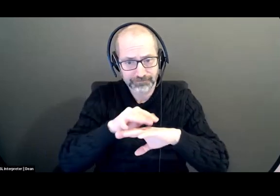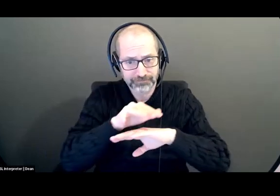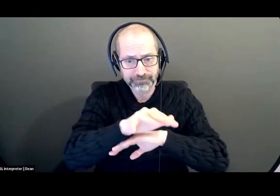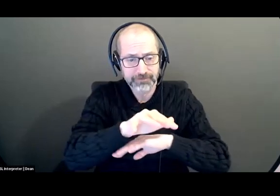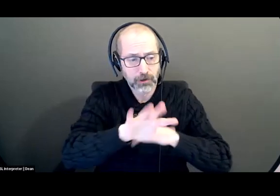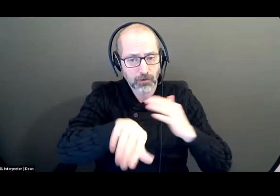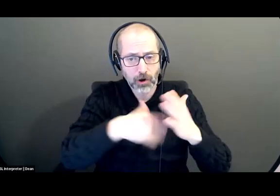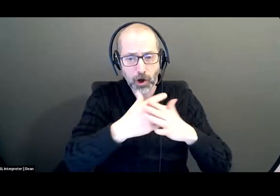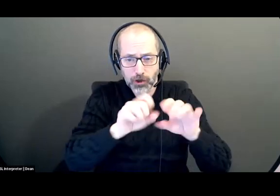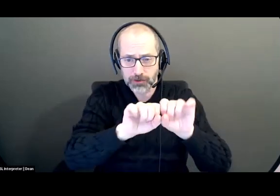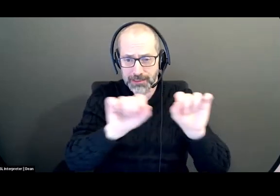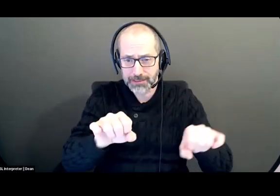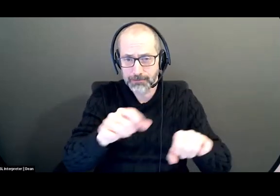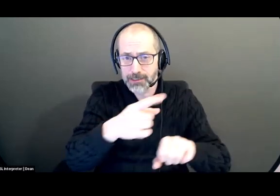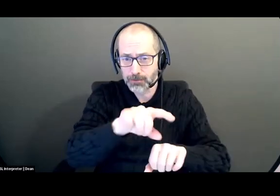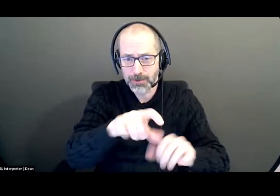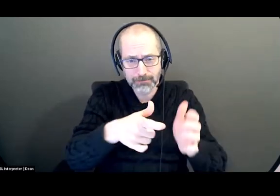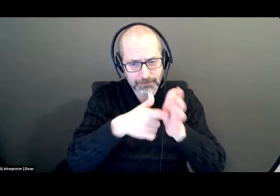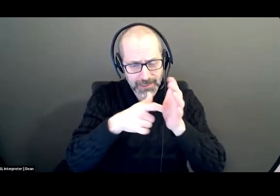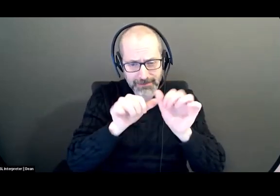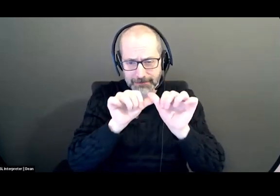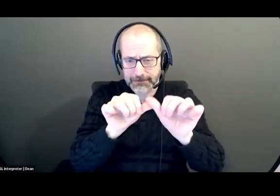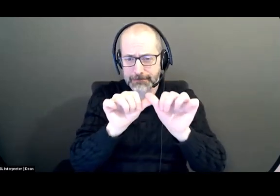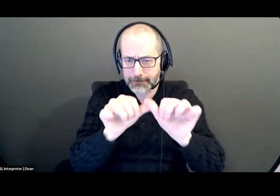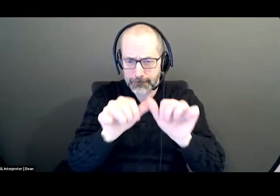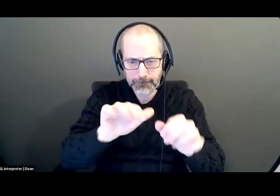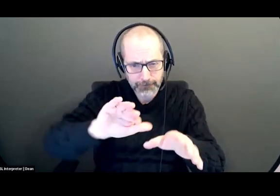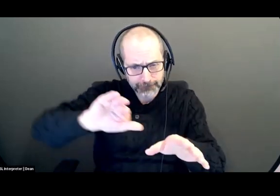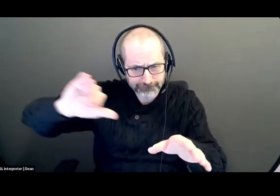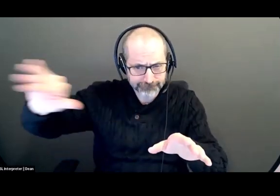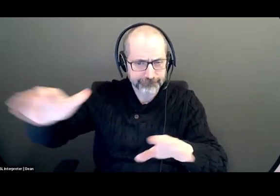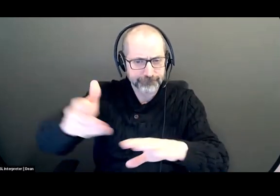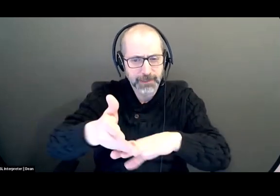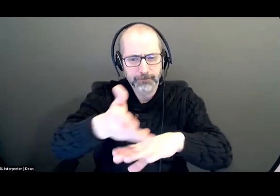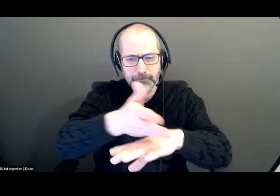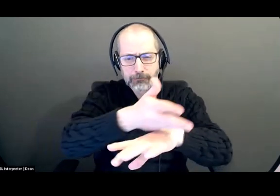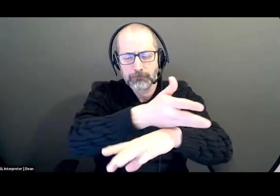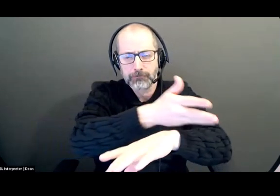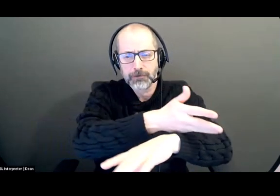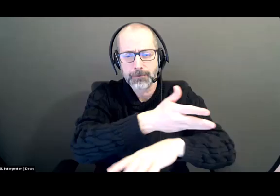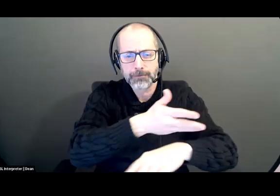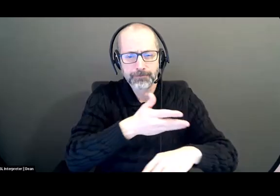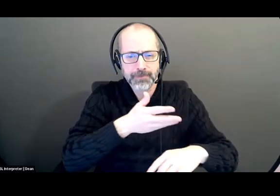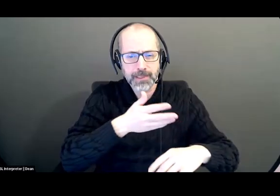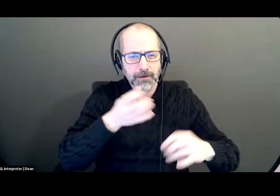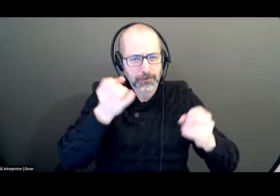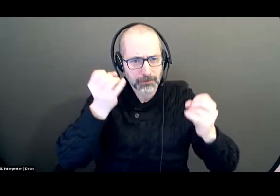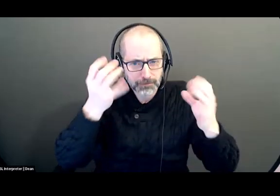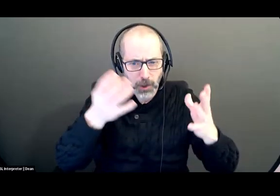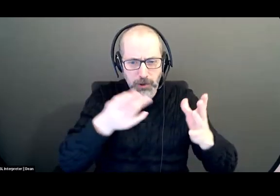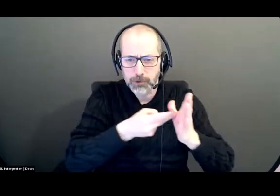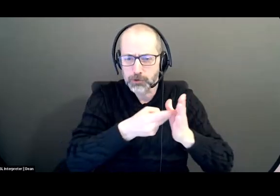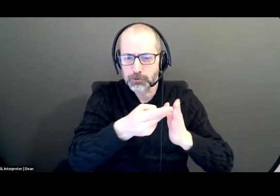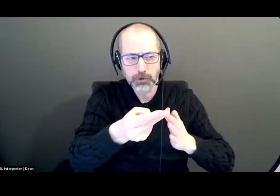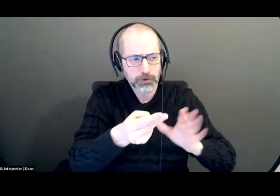changing those systems and not squeezing people into services that don't work or fit for them.